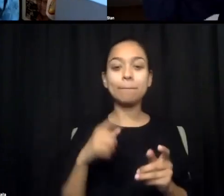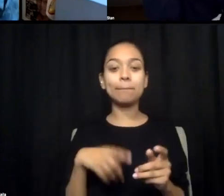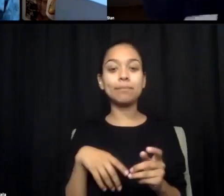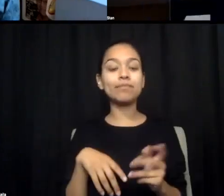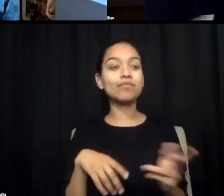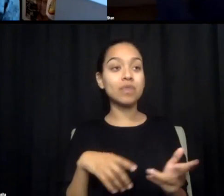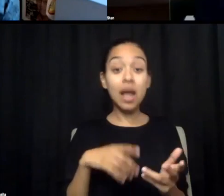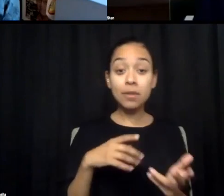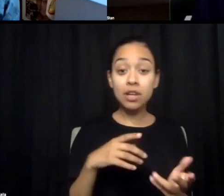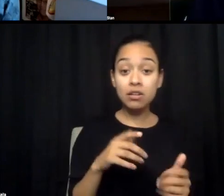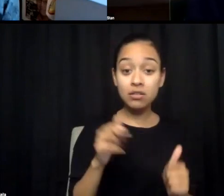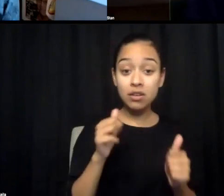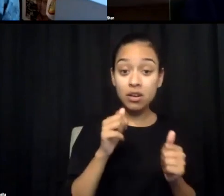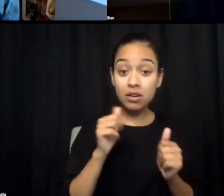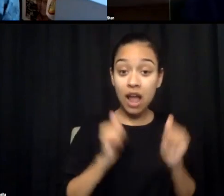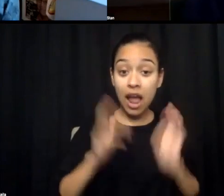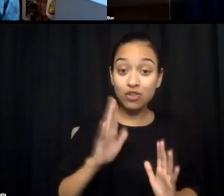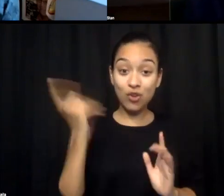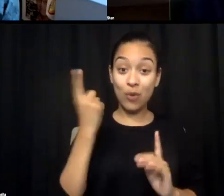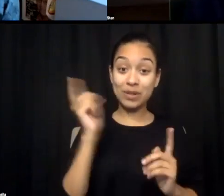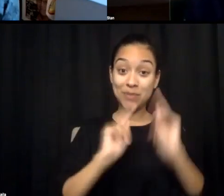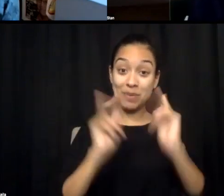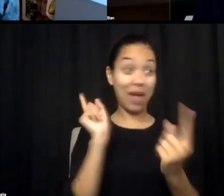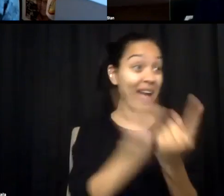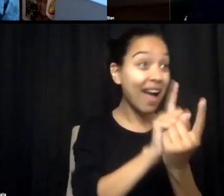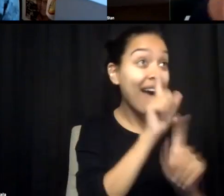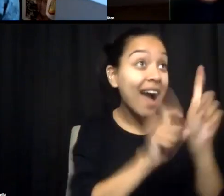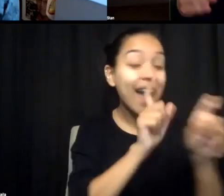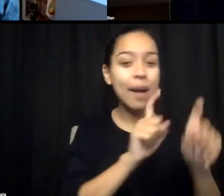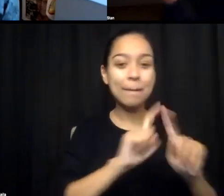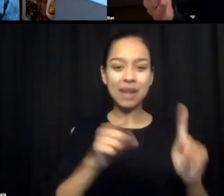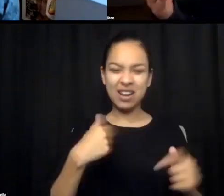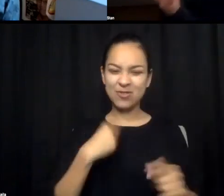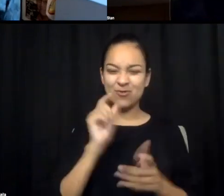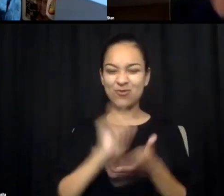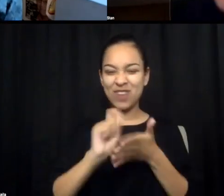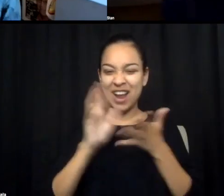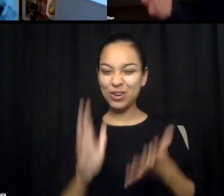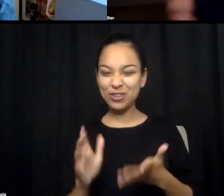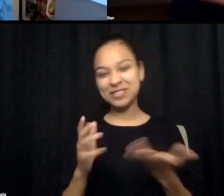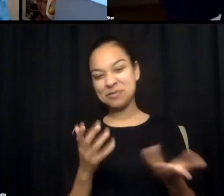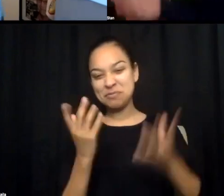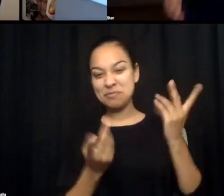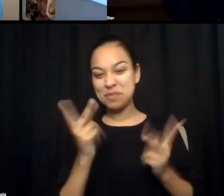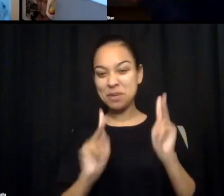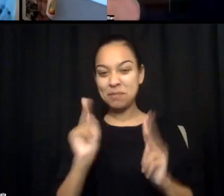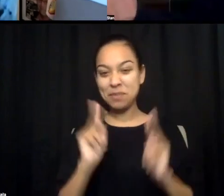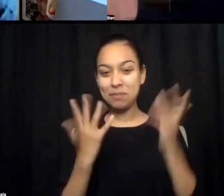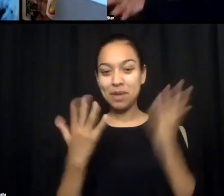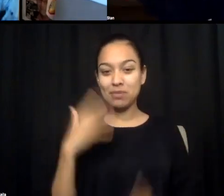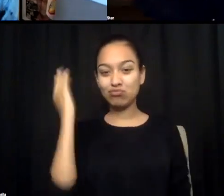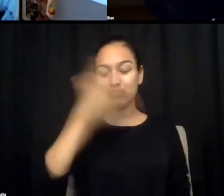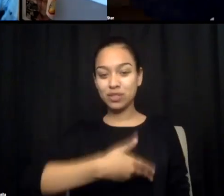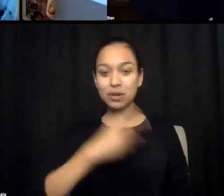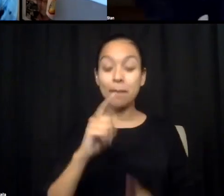them for a writer, you're kind of invisible. Right. So to have people come up and say, you don't know what it meant to share Golden Girls and watch it with my grandmother.